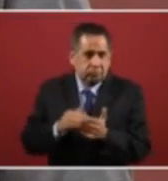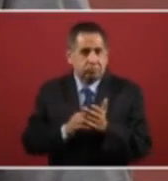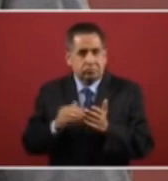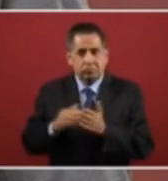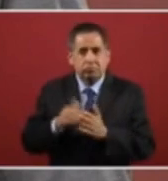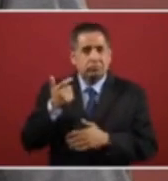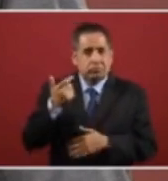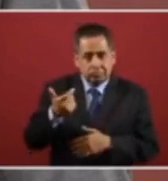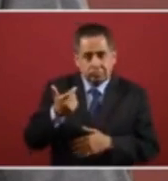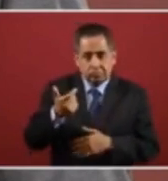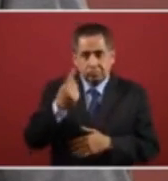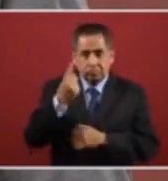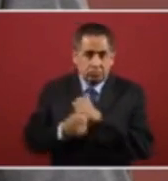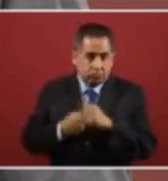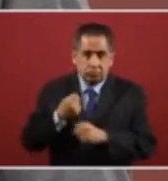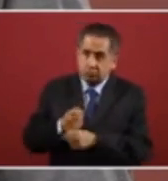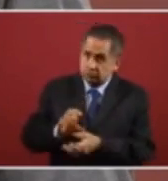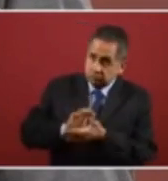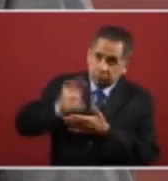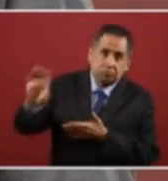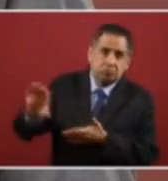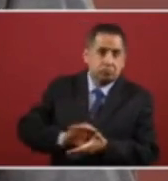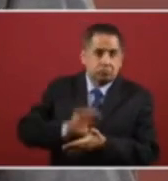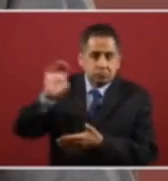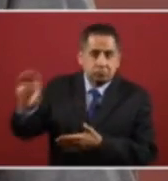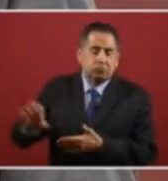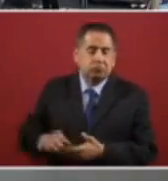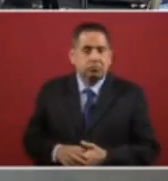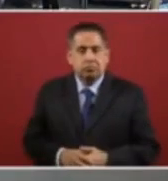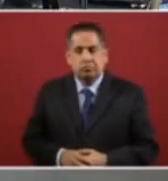more than 600 million yearly.